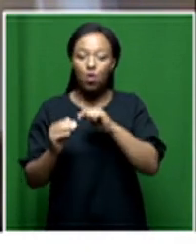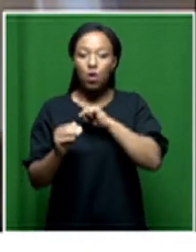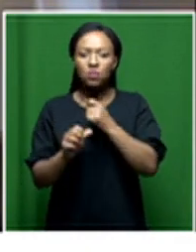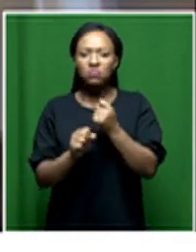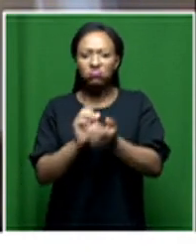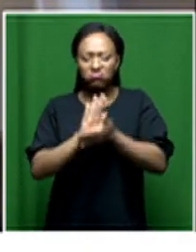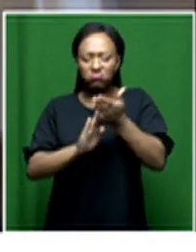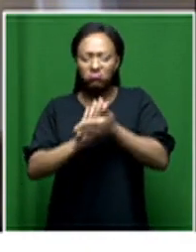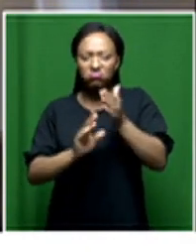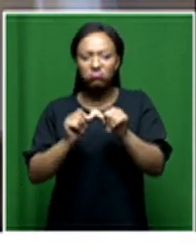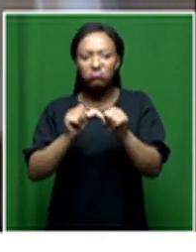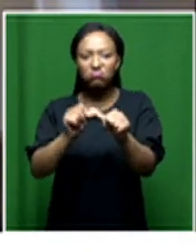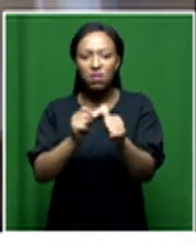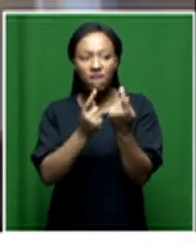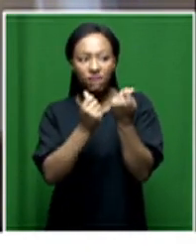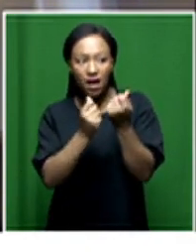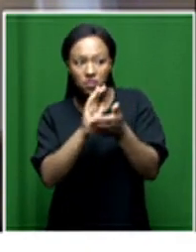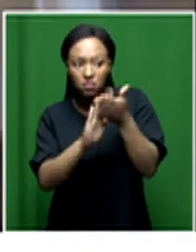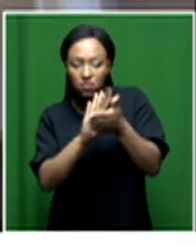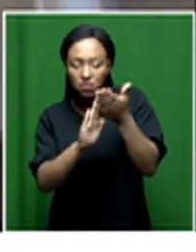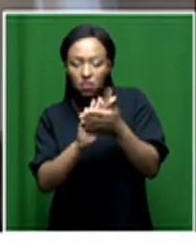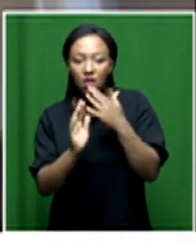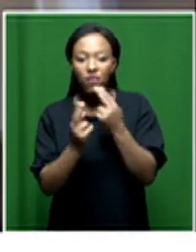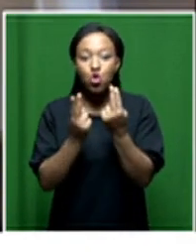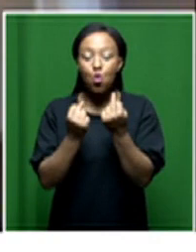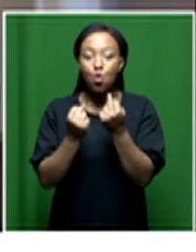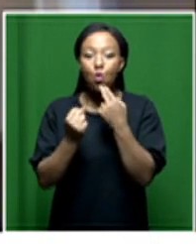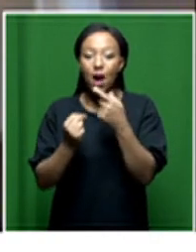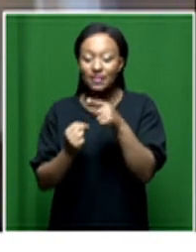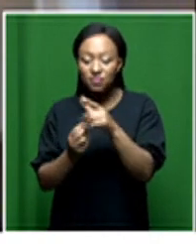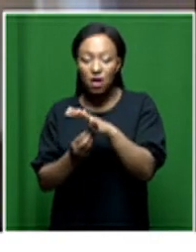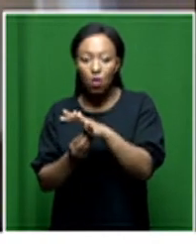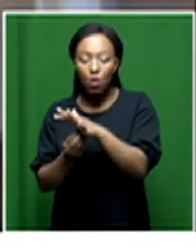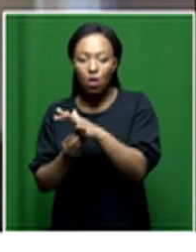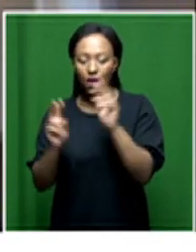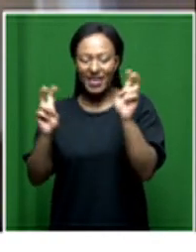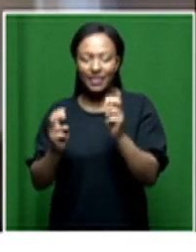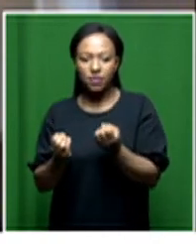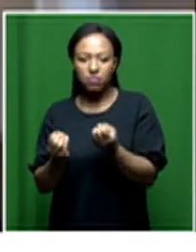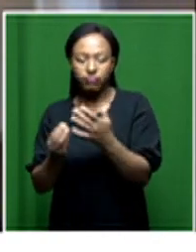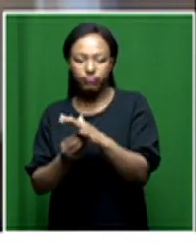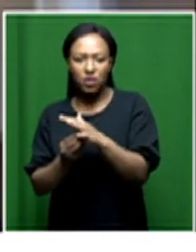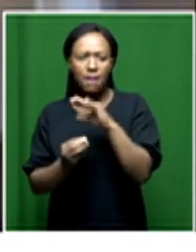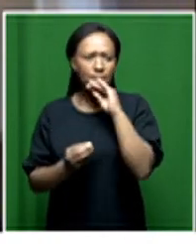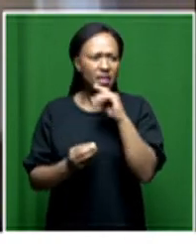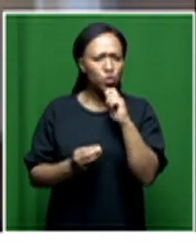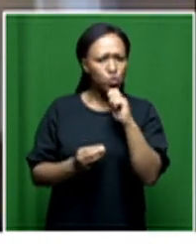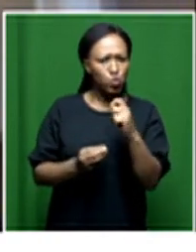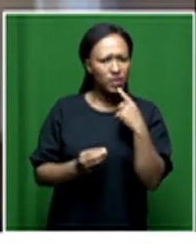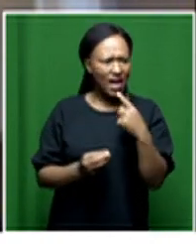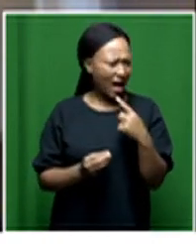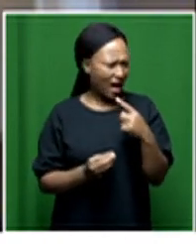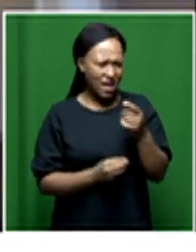operate and finance than a brand new coal fleet. So it's not true that it's an expensive